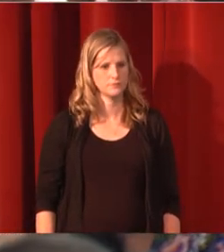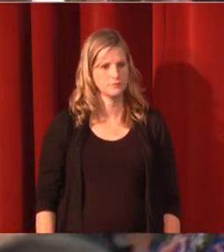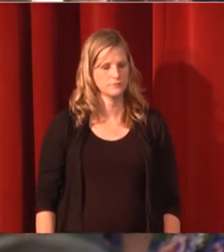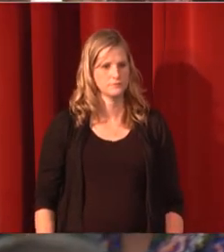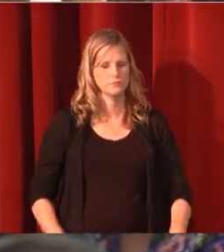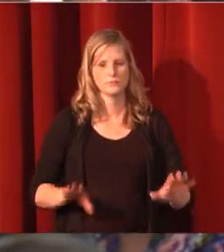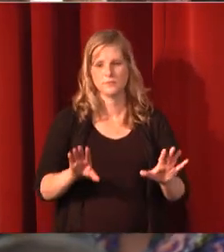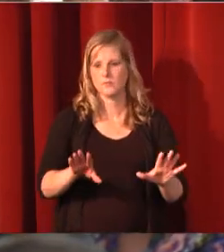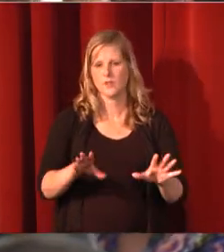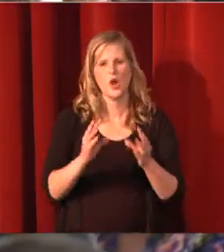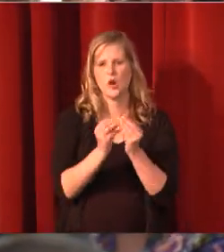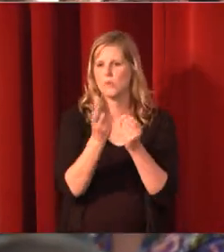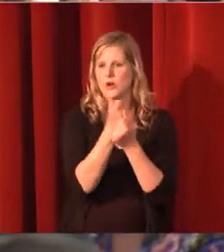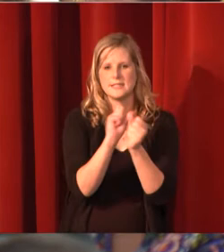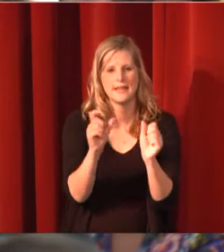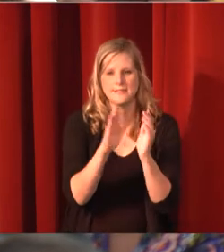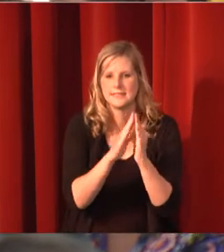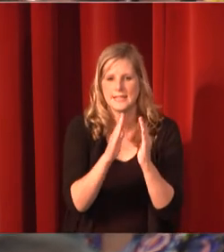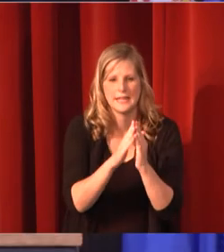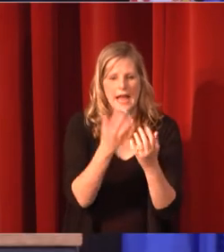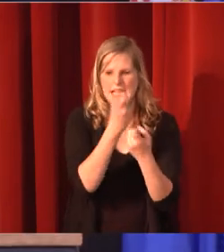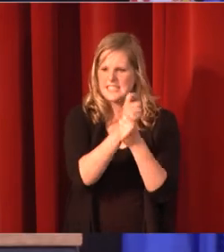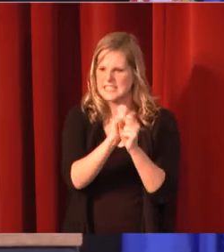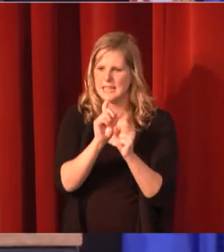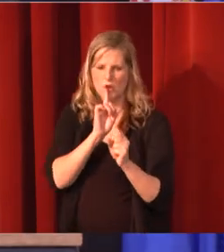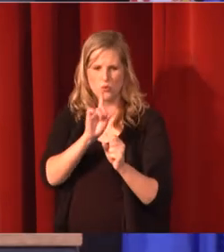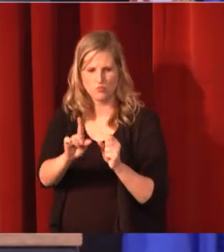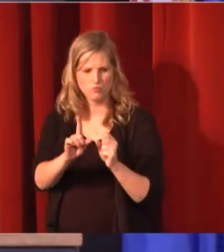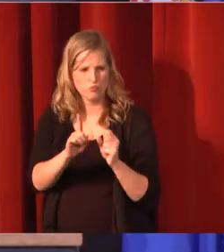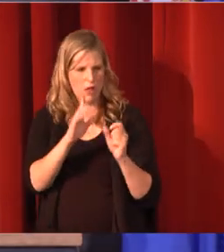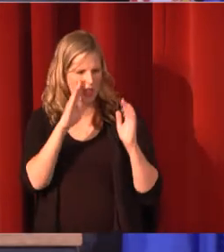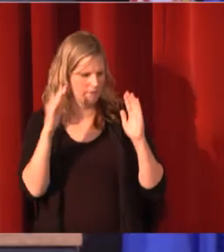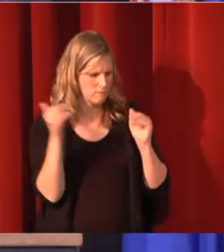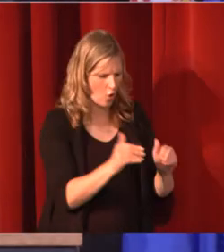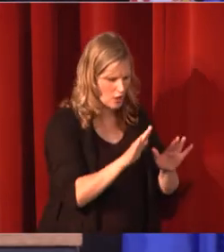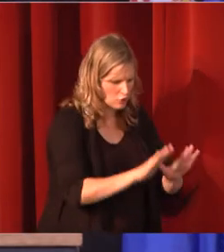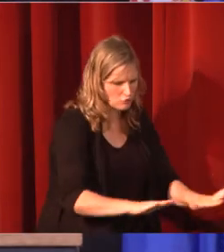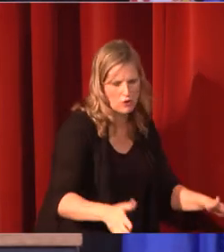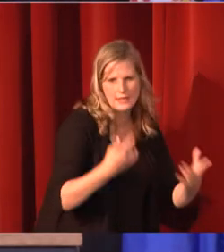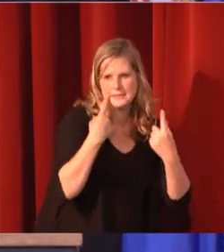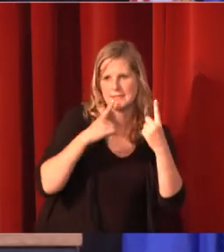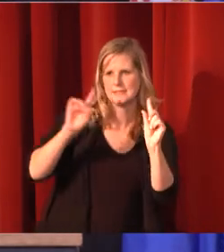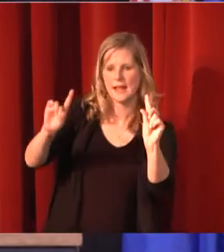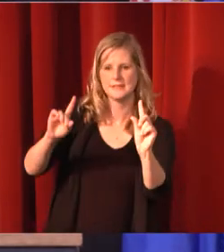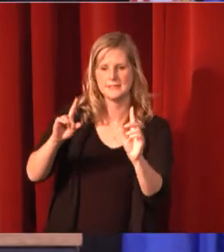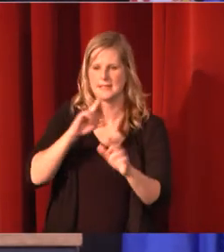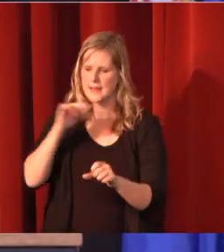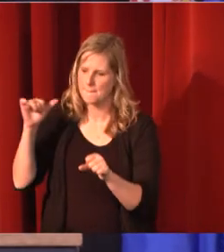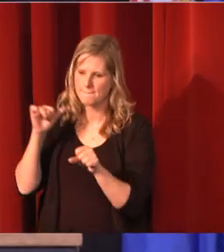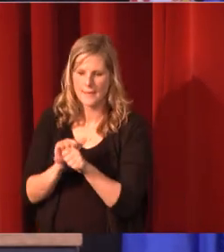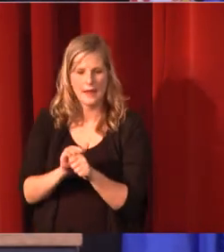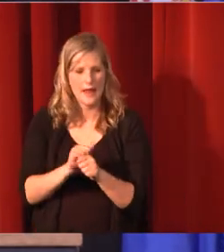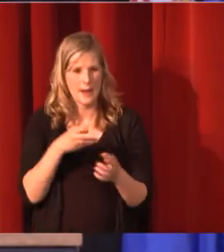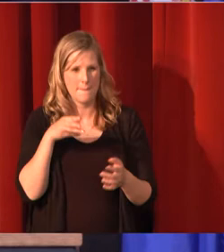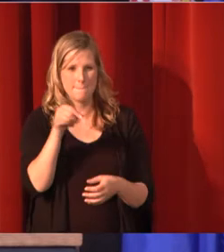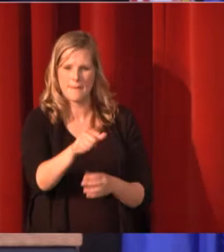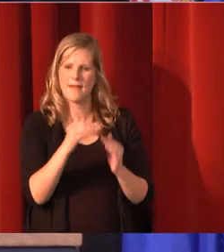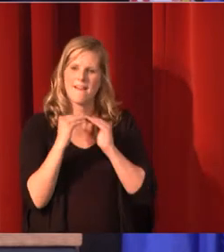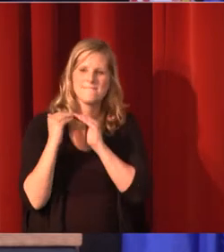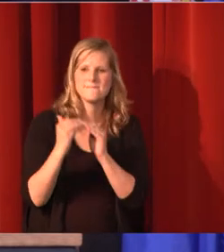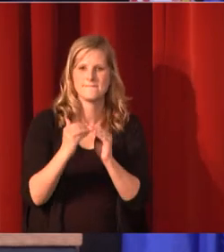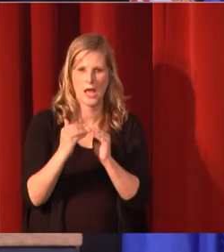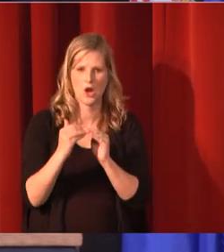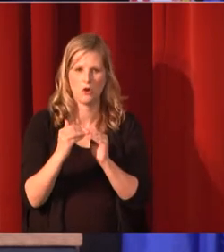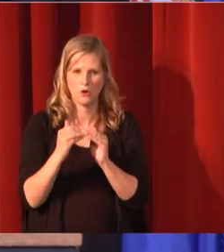safer City a city that invests in the future of its children and a city that is committed to paying fair wages for